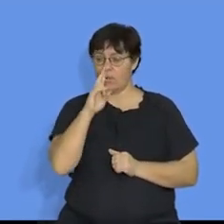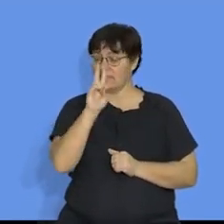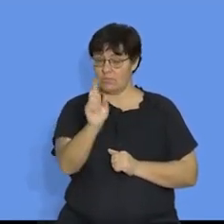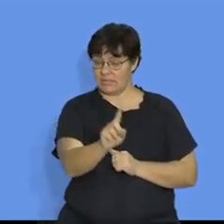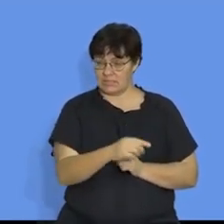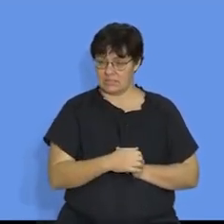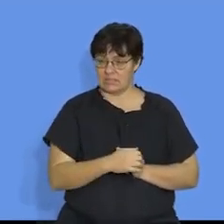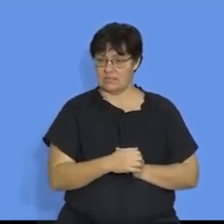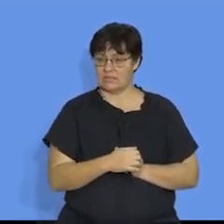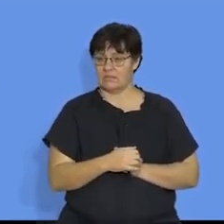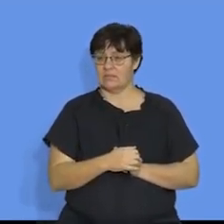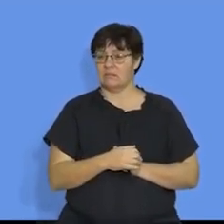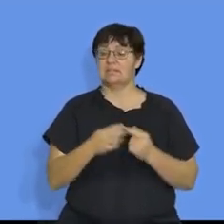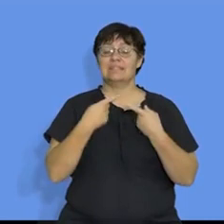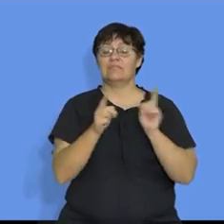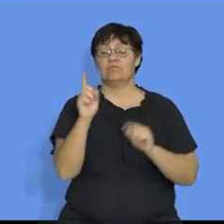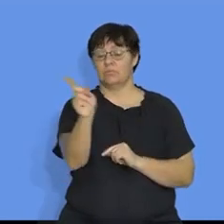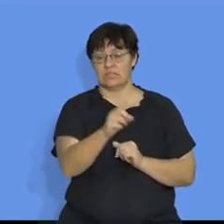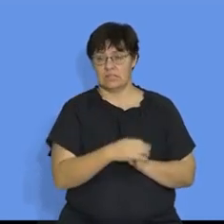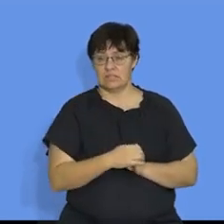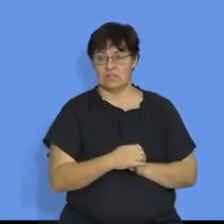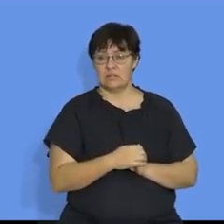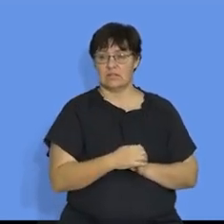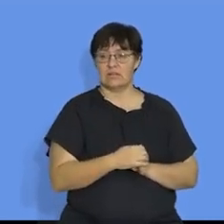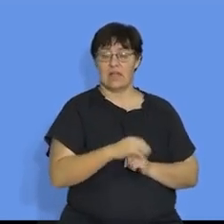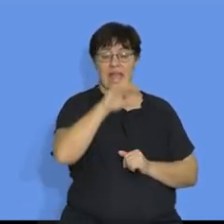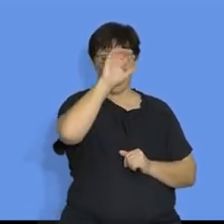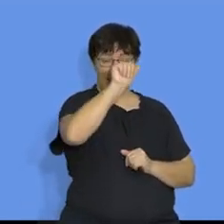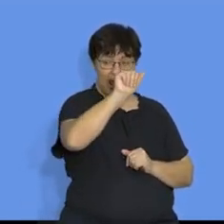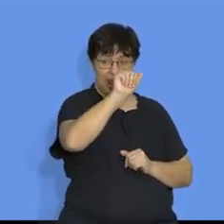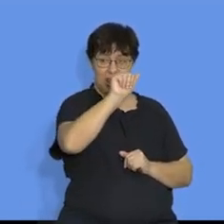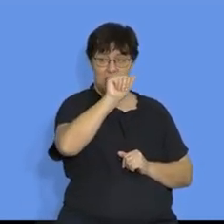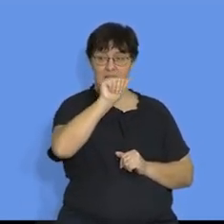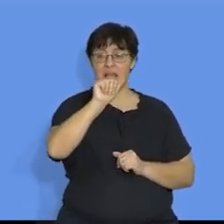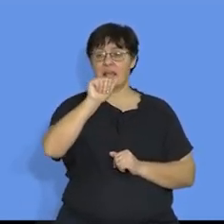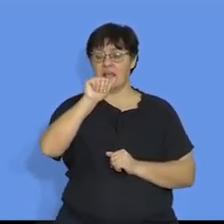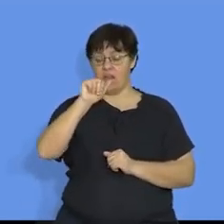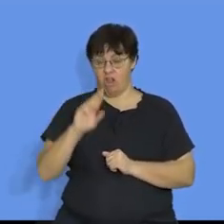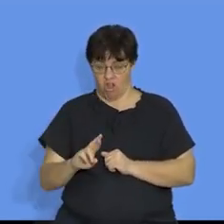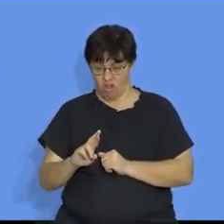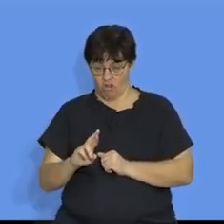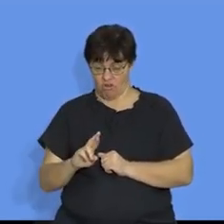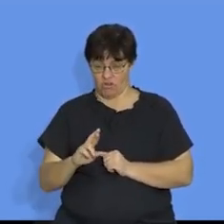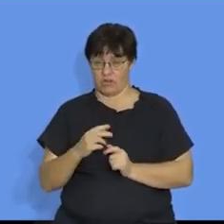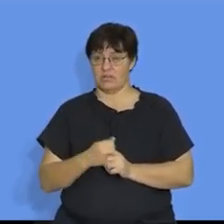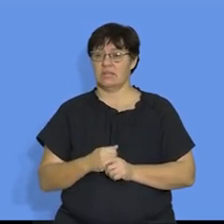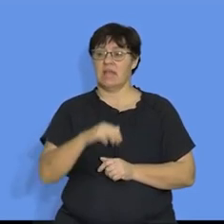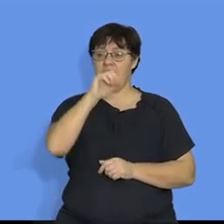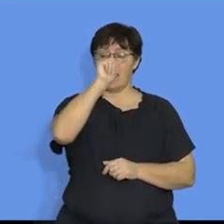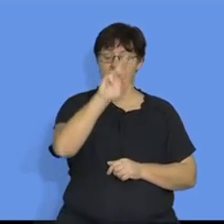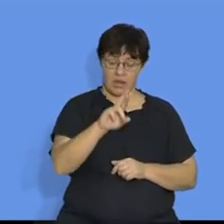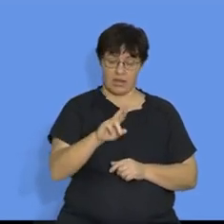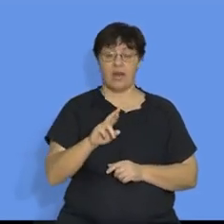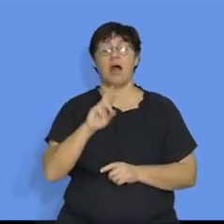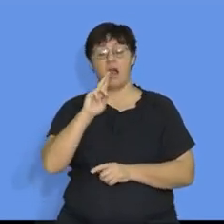to see is that the difference is that A has been multiplied by R, so it's AR. AR has